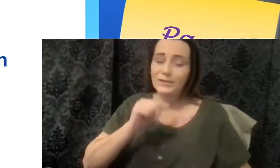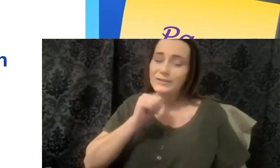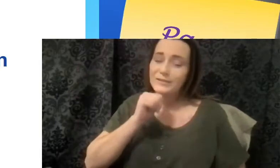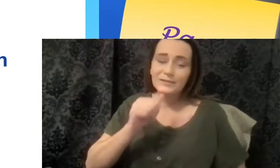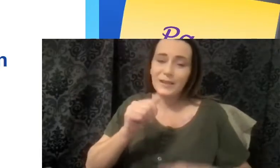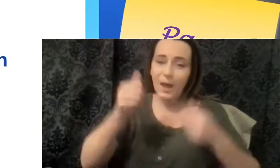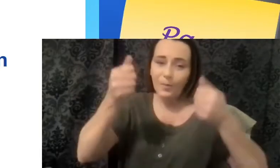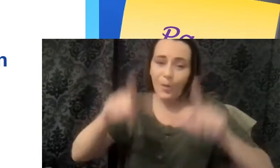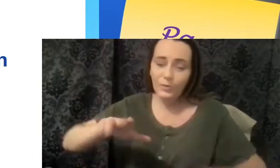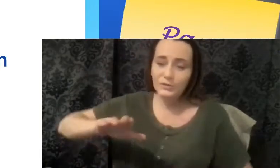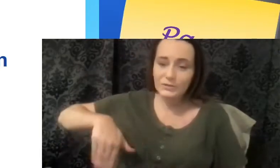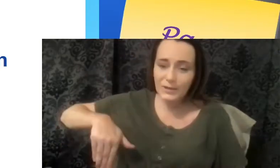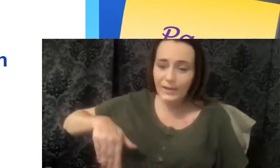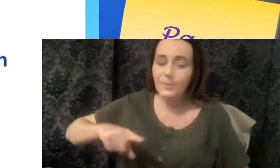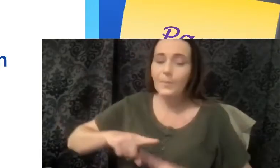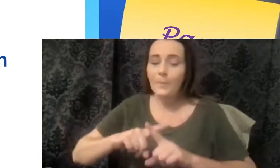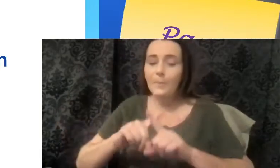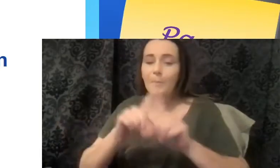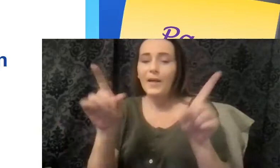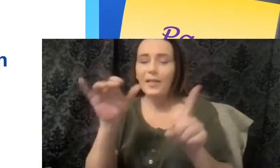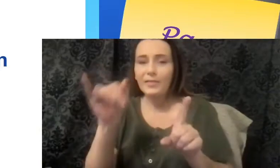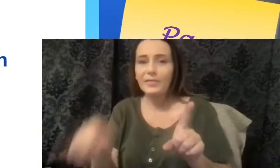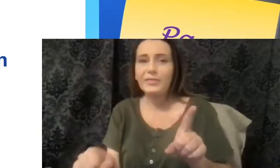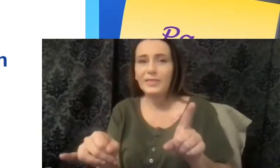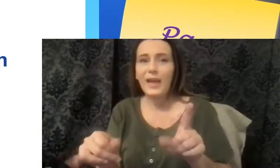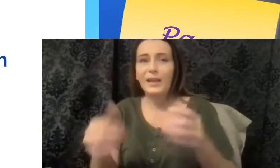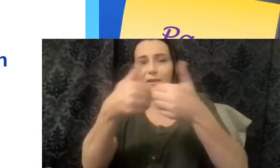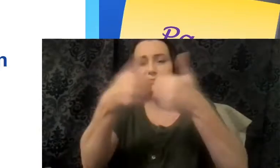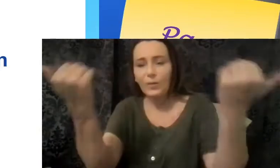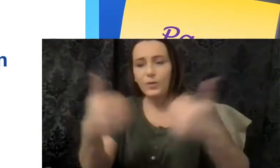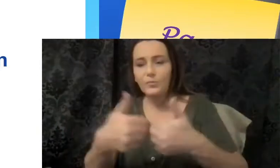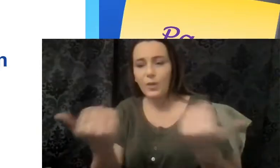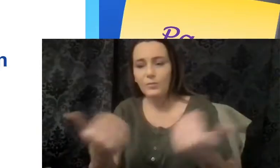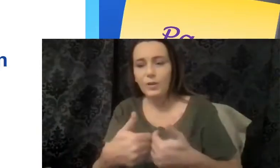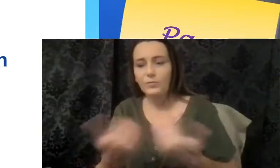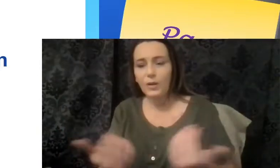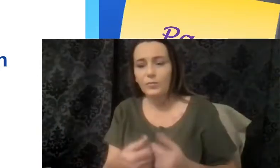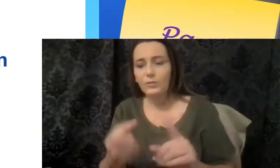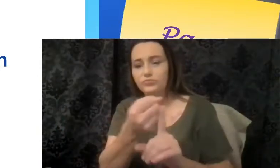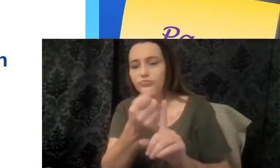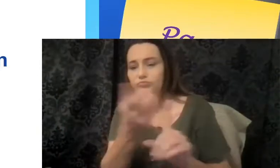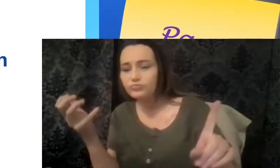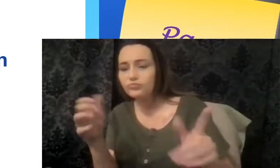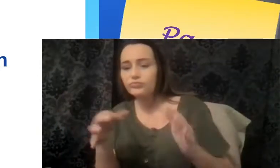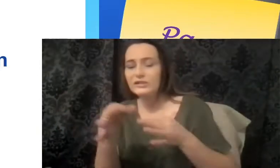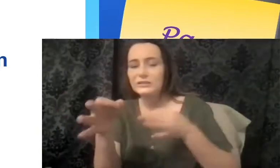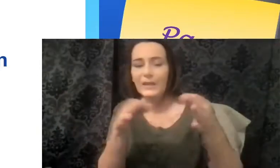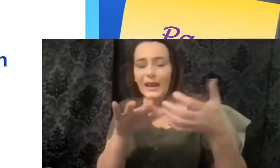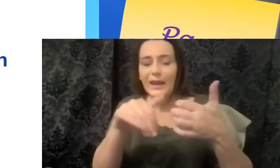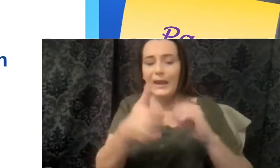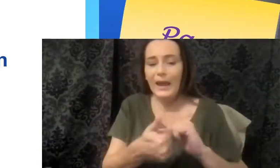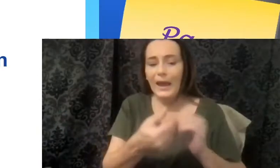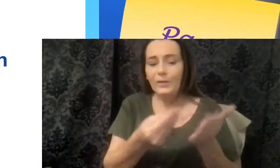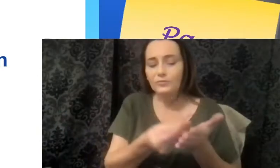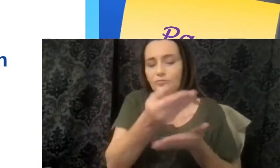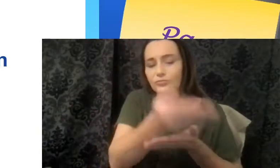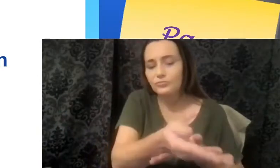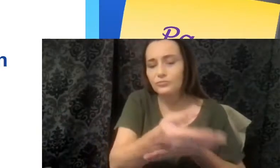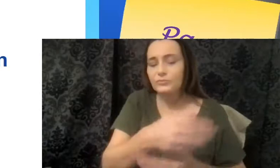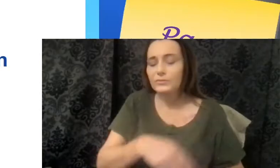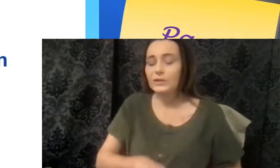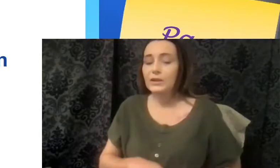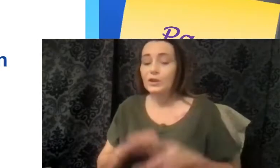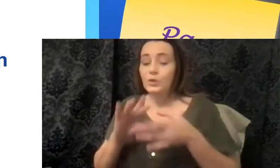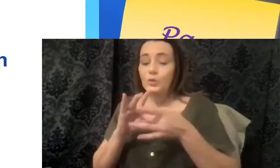go into quite a bit of breakdown about how we spend the money. Regarding oversight, there's a